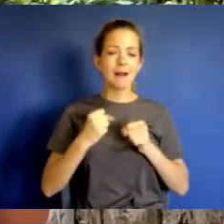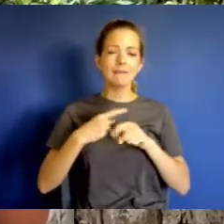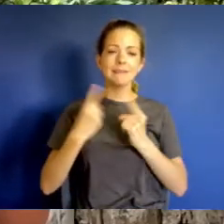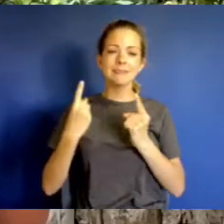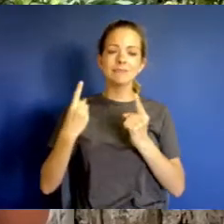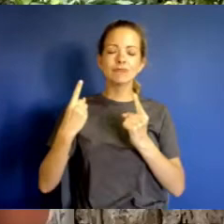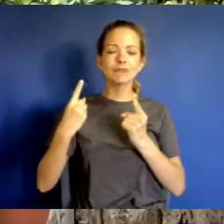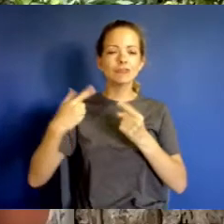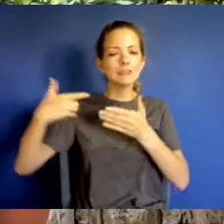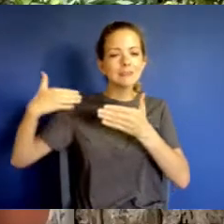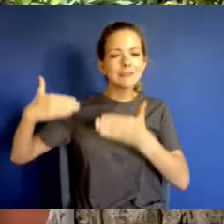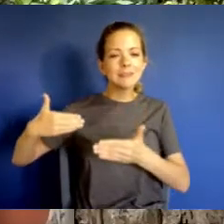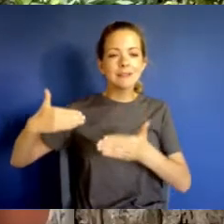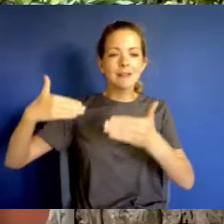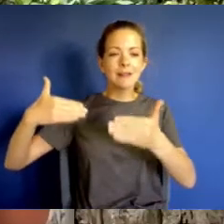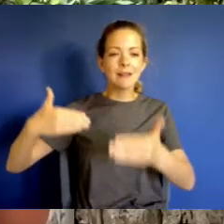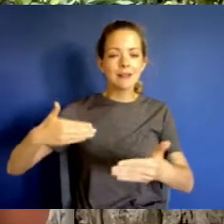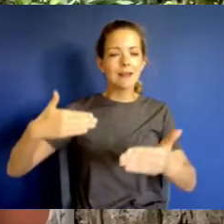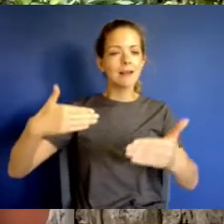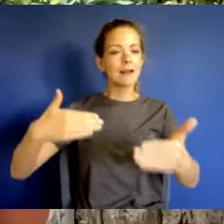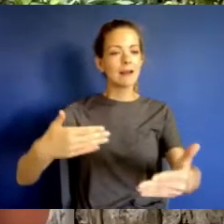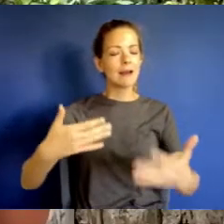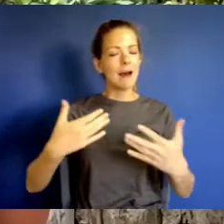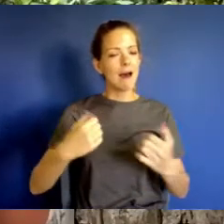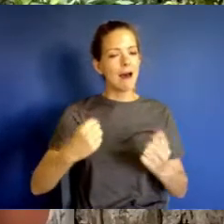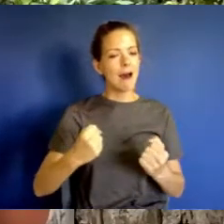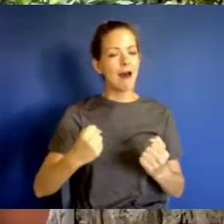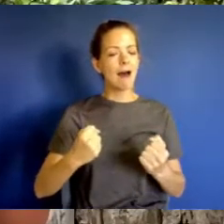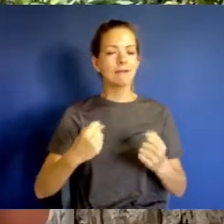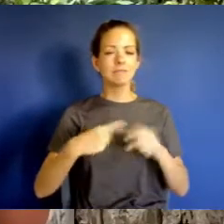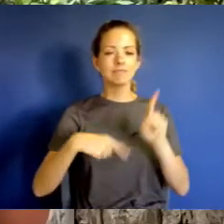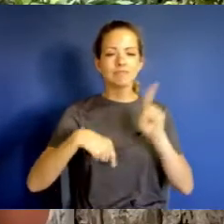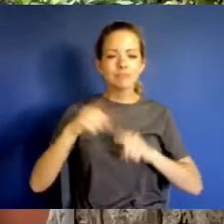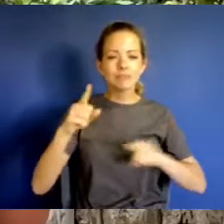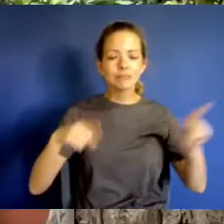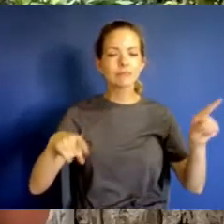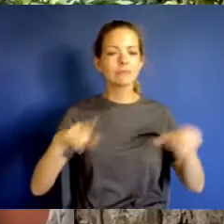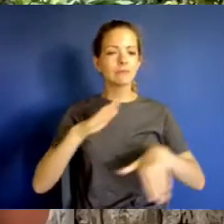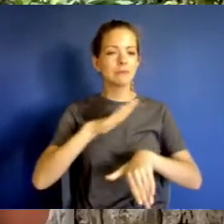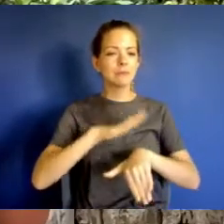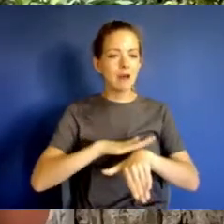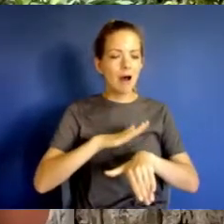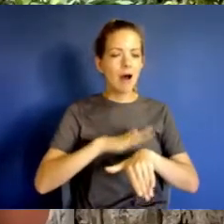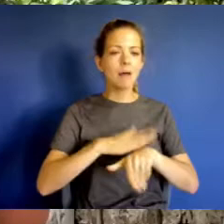and its own kind of important and different purpose.